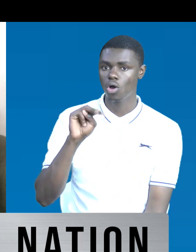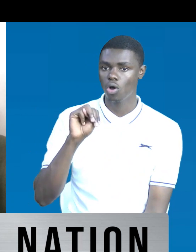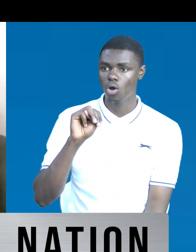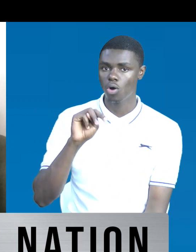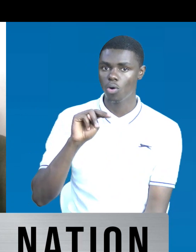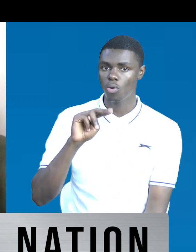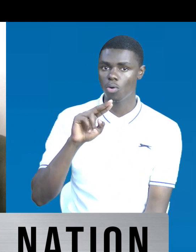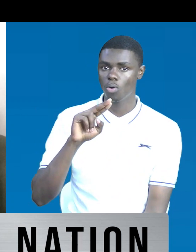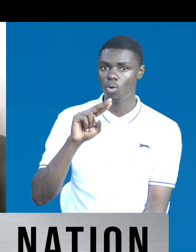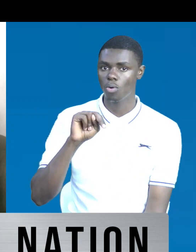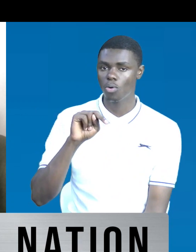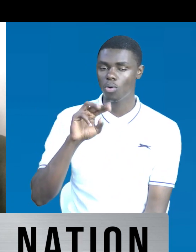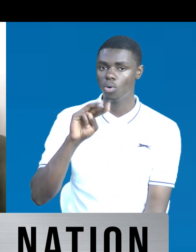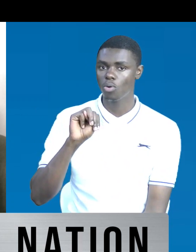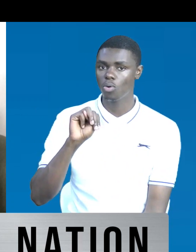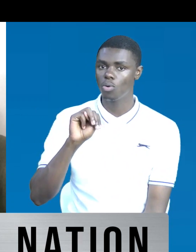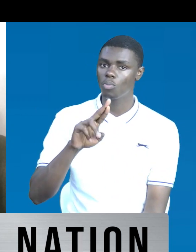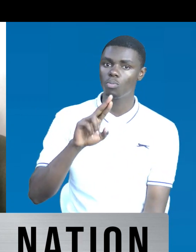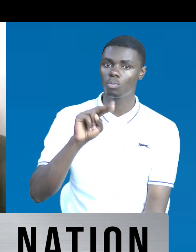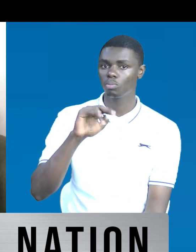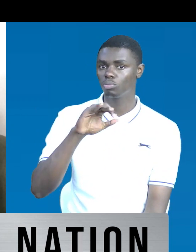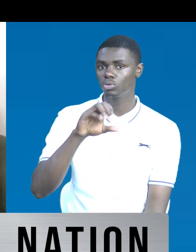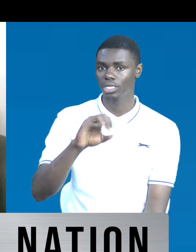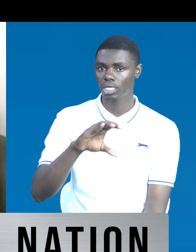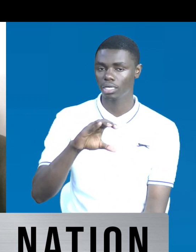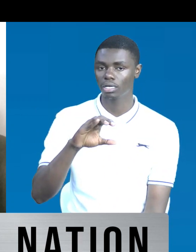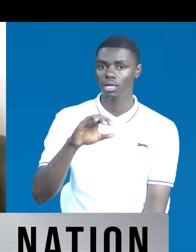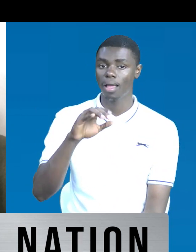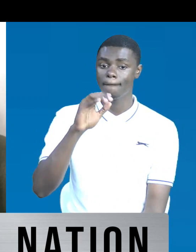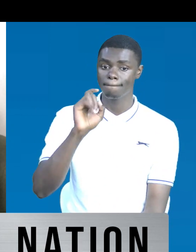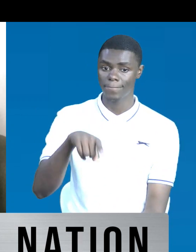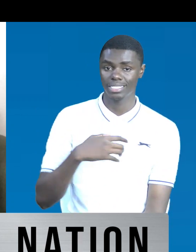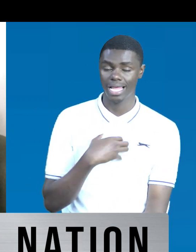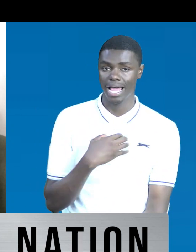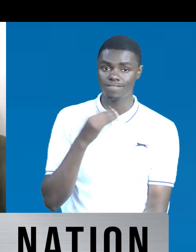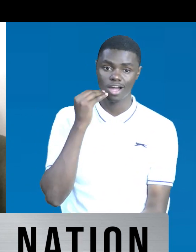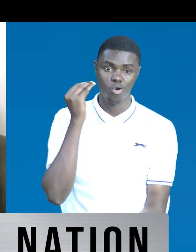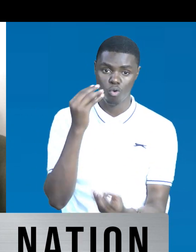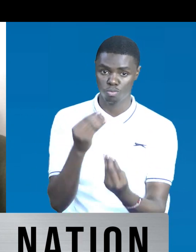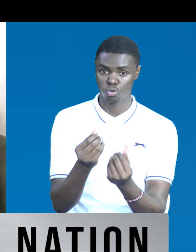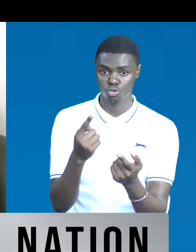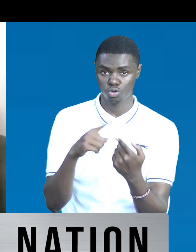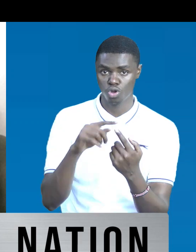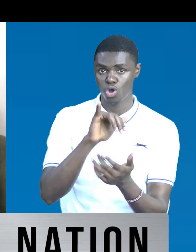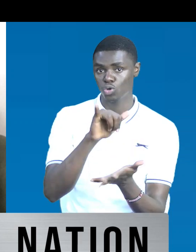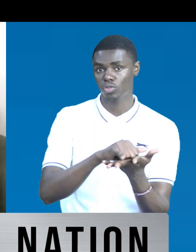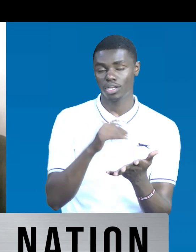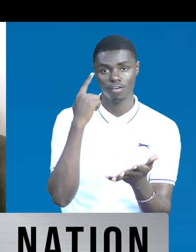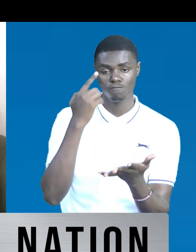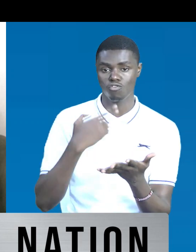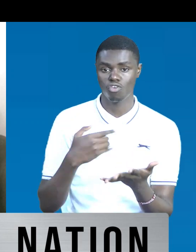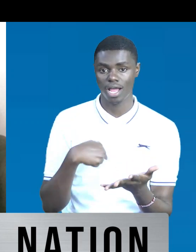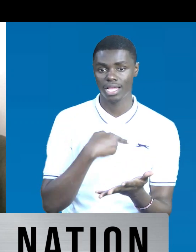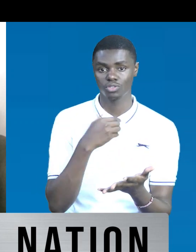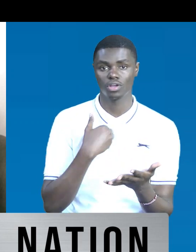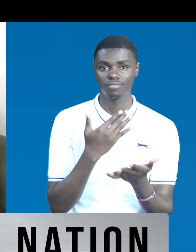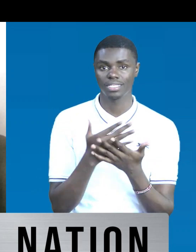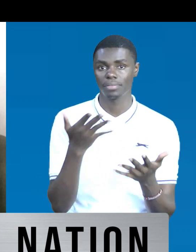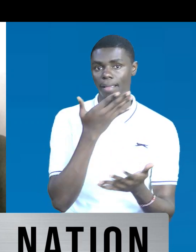becoming MONUSCO. Yes, now there needs to be a homegrown solution to this. Okay. Yes, for us to have something much more